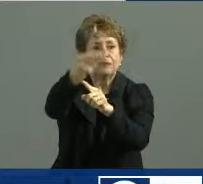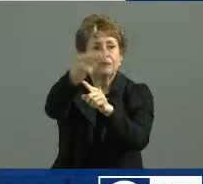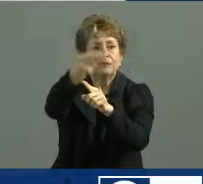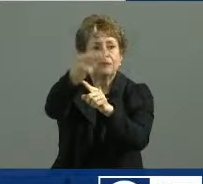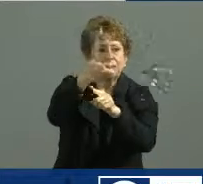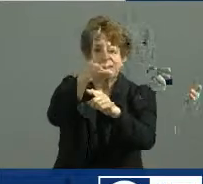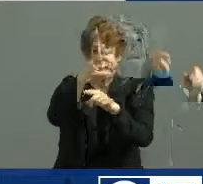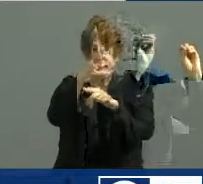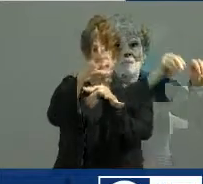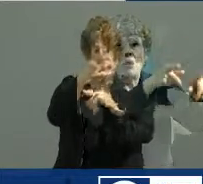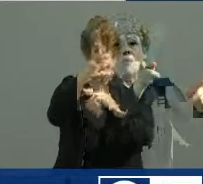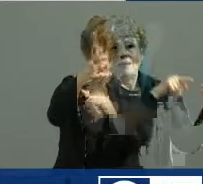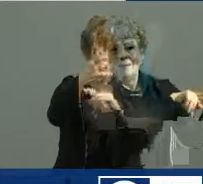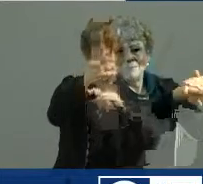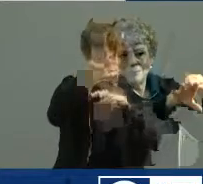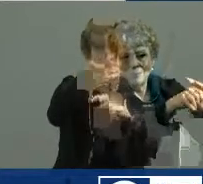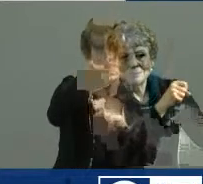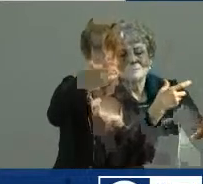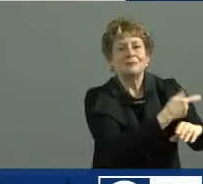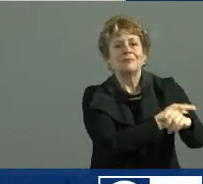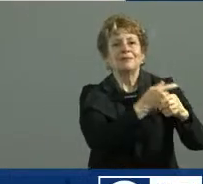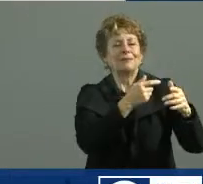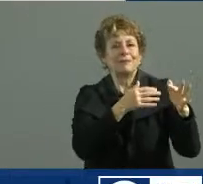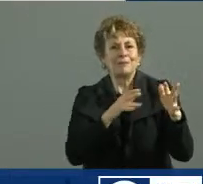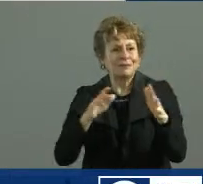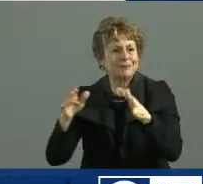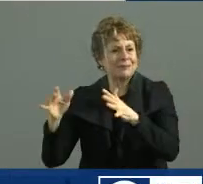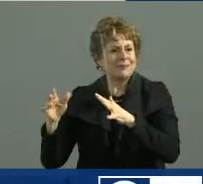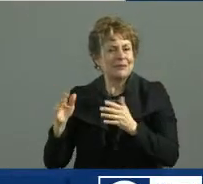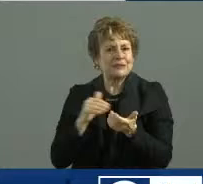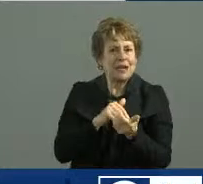The ultimate goal is to get this to all of the places